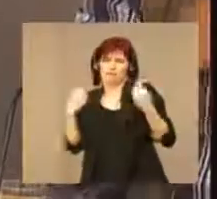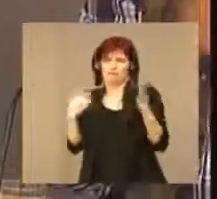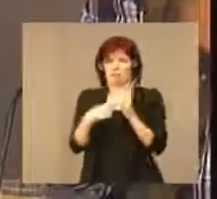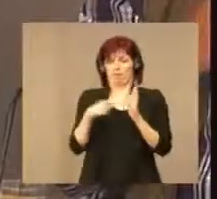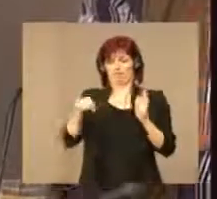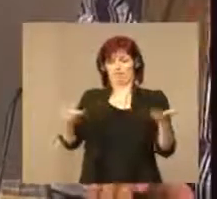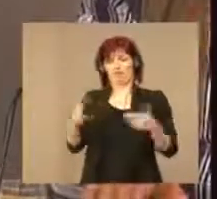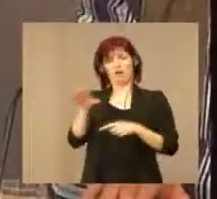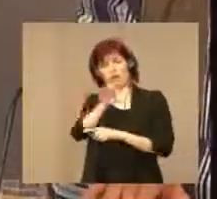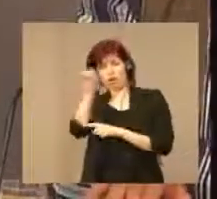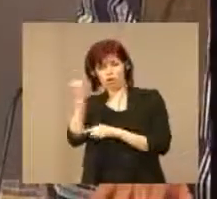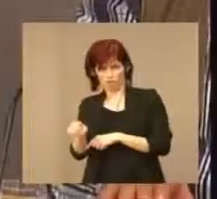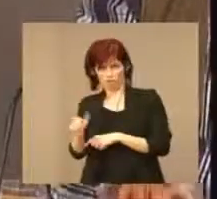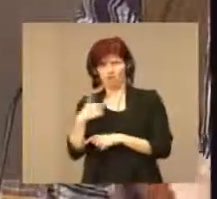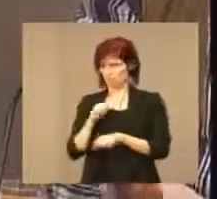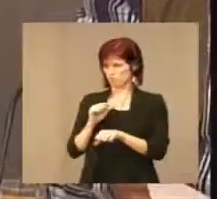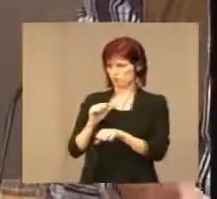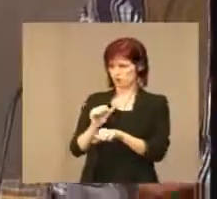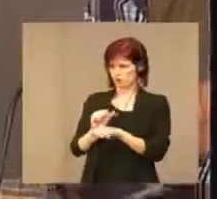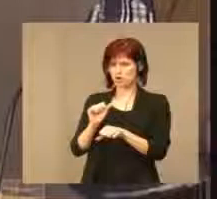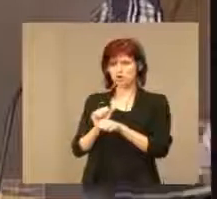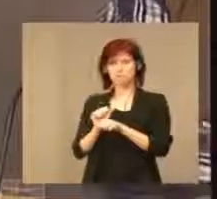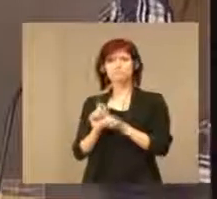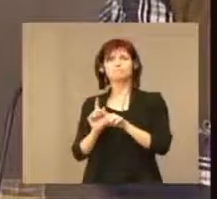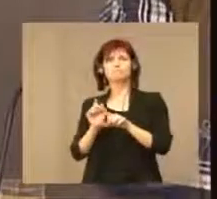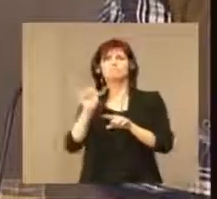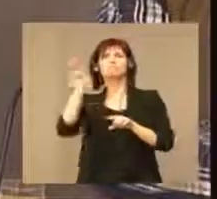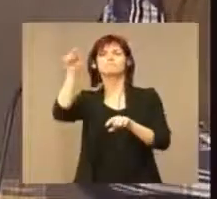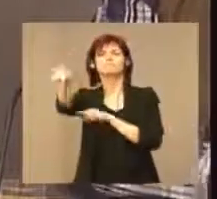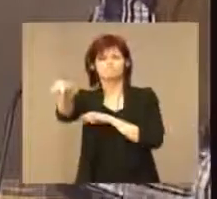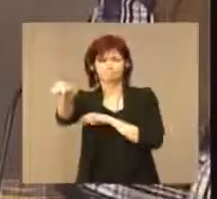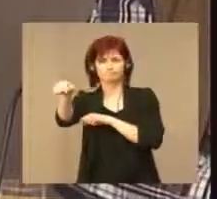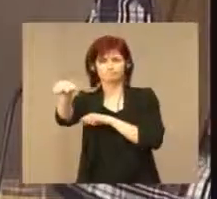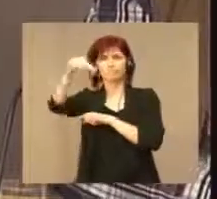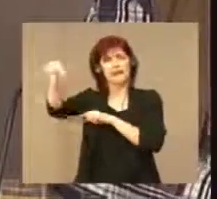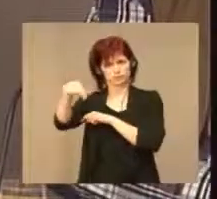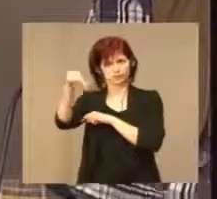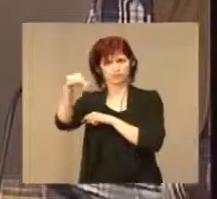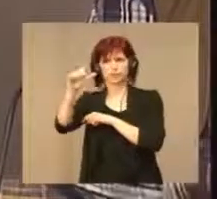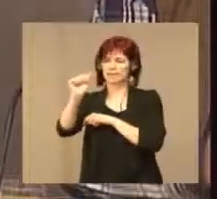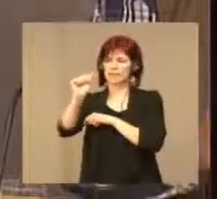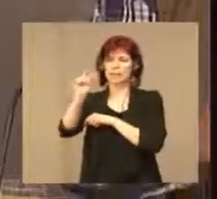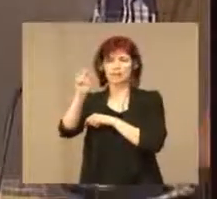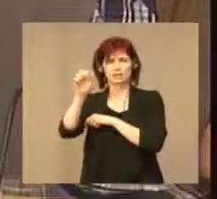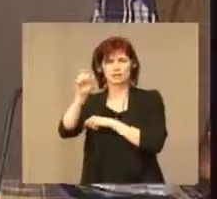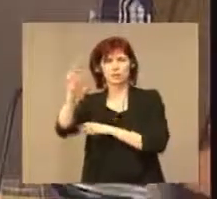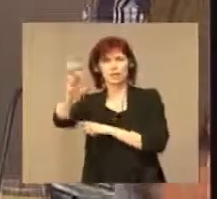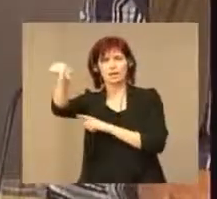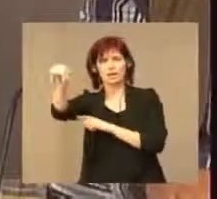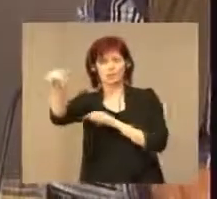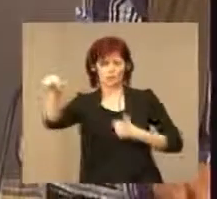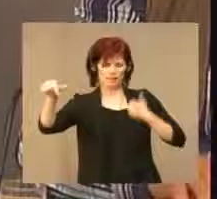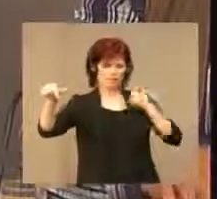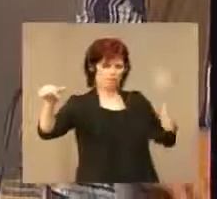Ottawa, and I work across the river in another jurisdiction in Gatineau, Quebec. And